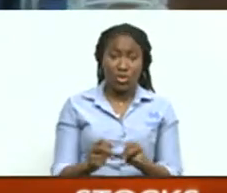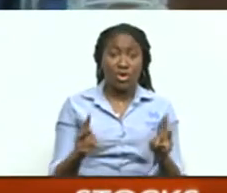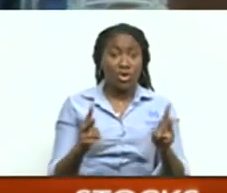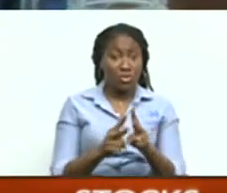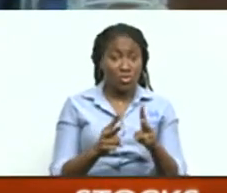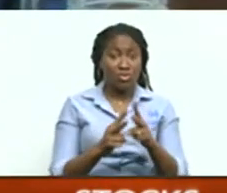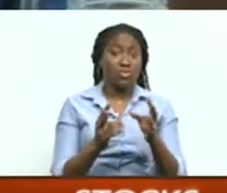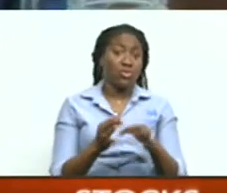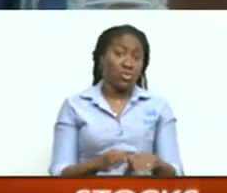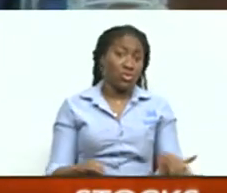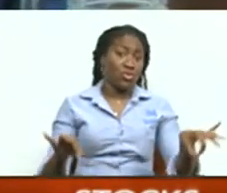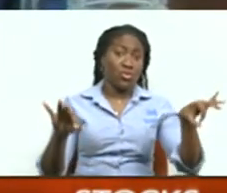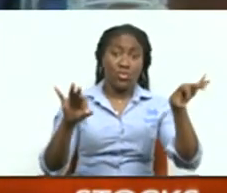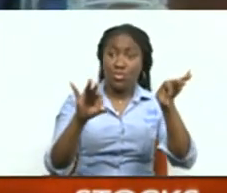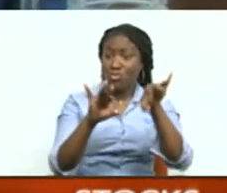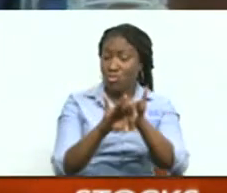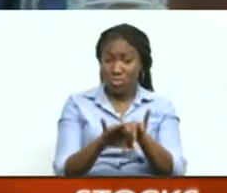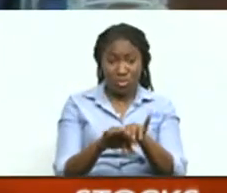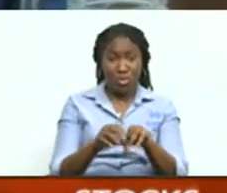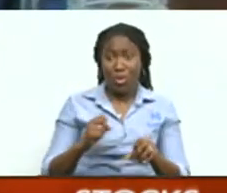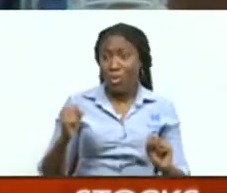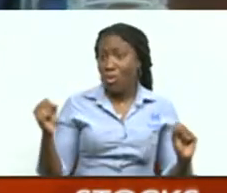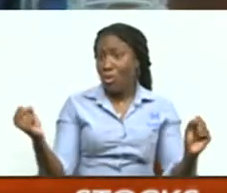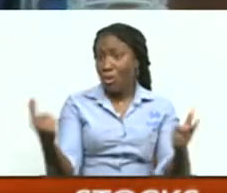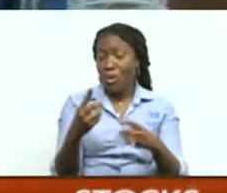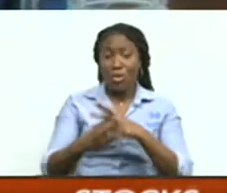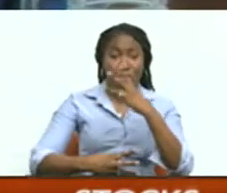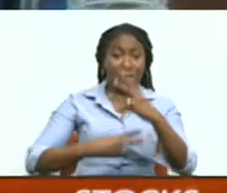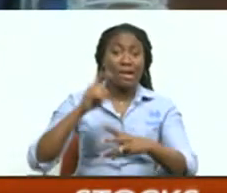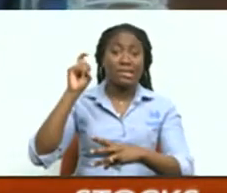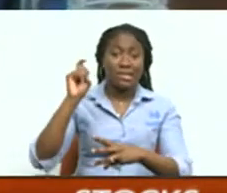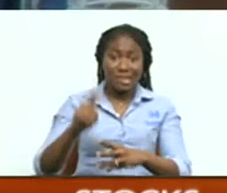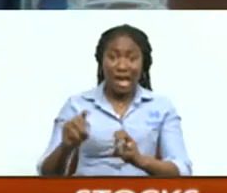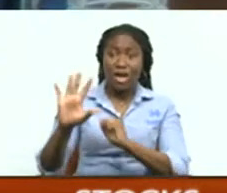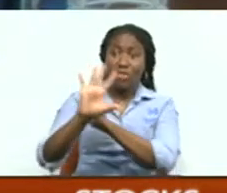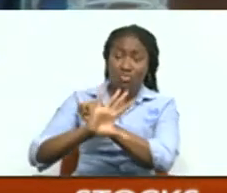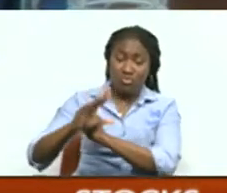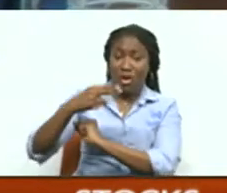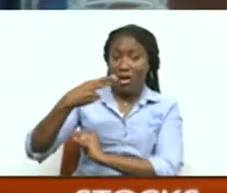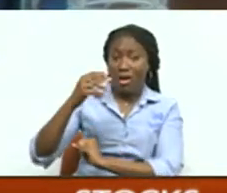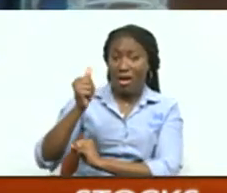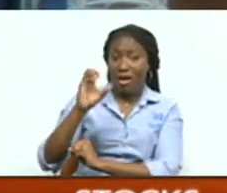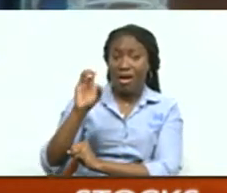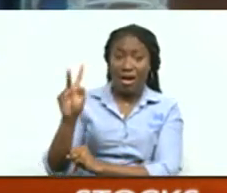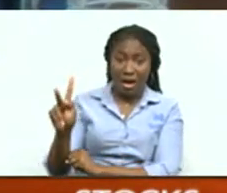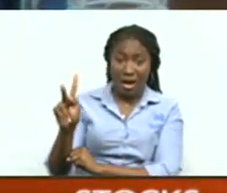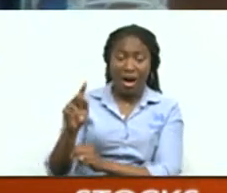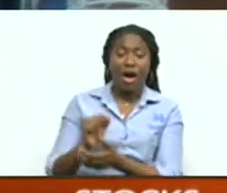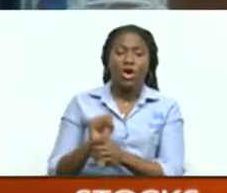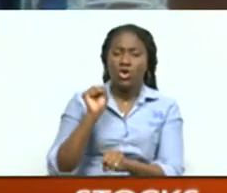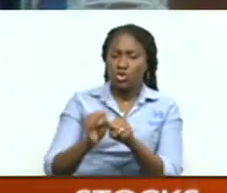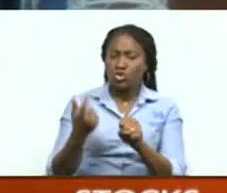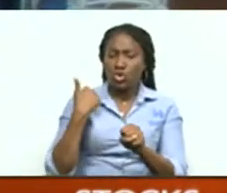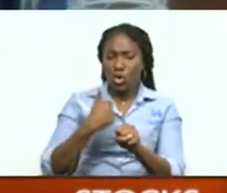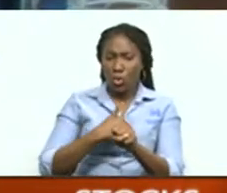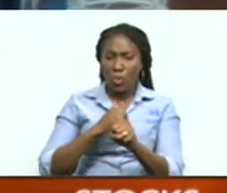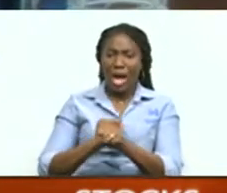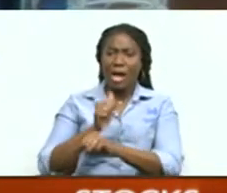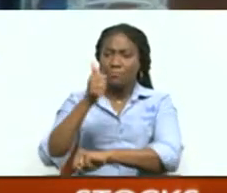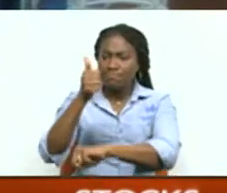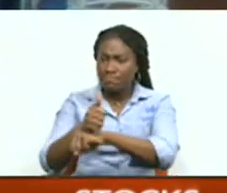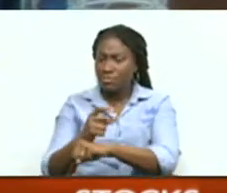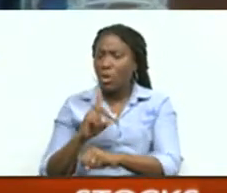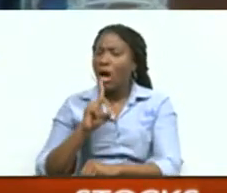risks everywhere in the world, cybersecurity. We have, in this regard, we would have commissioned technical assistance from